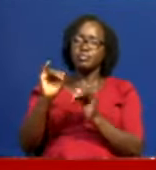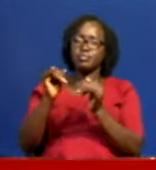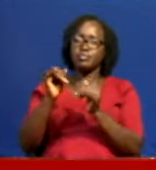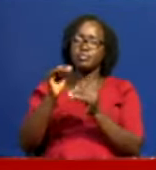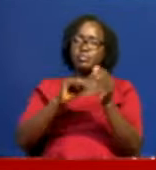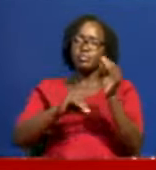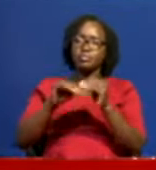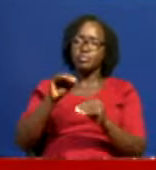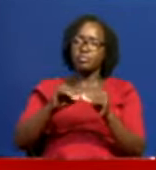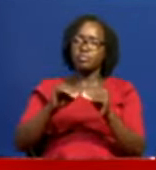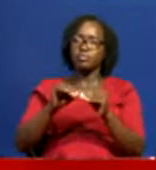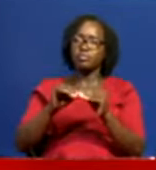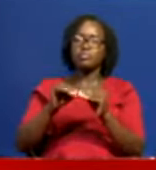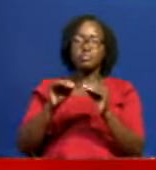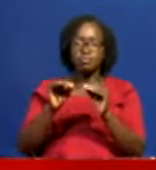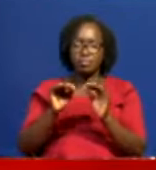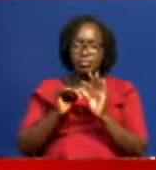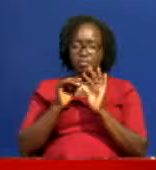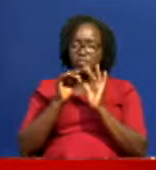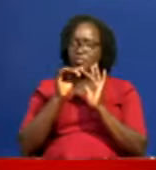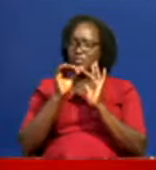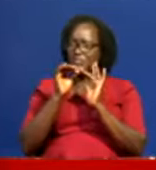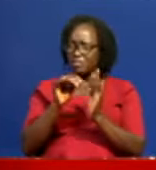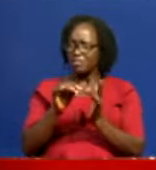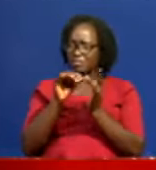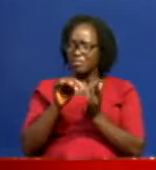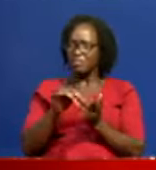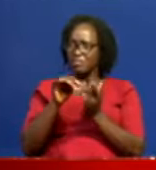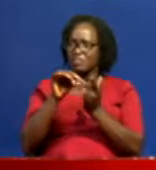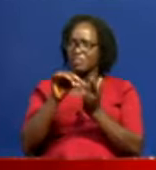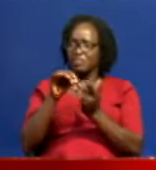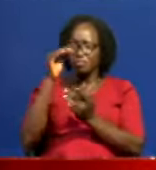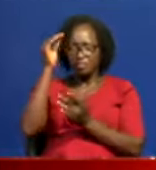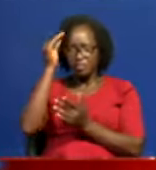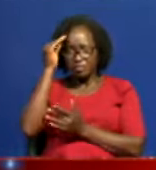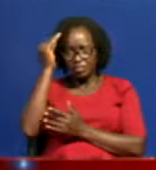model exemplify our dedication to inclusive growth,